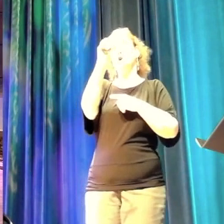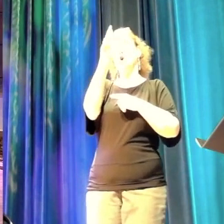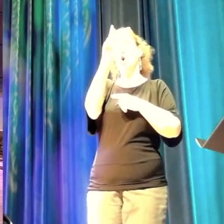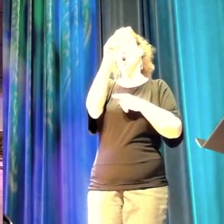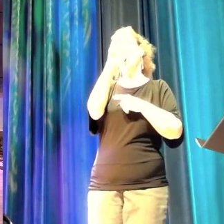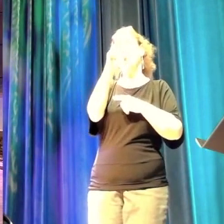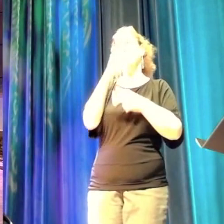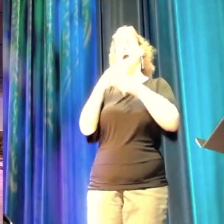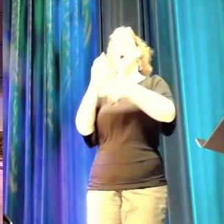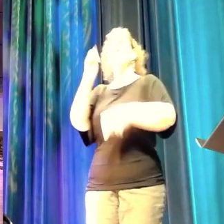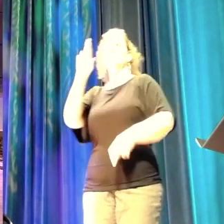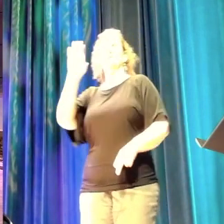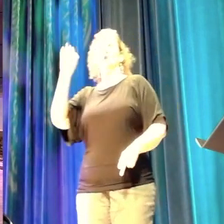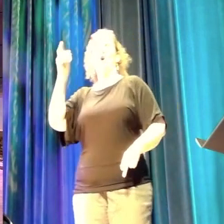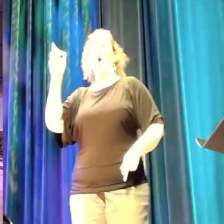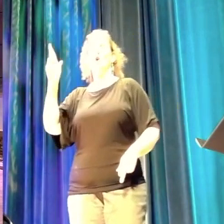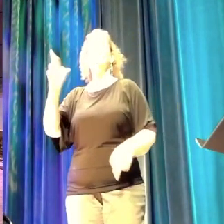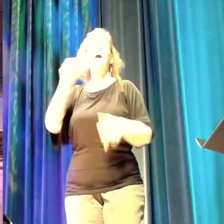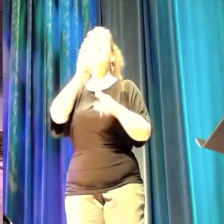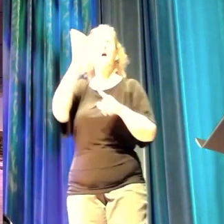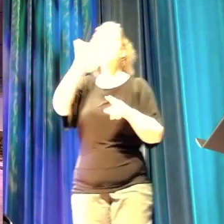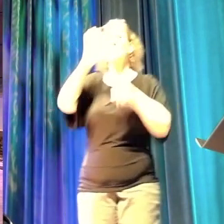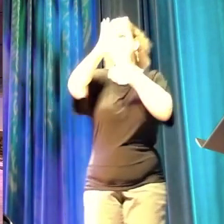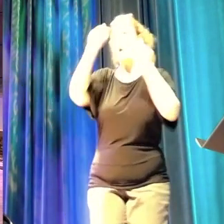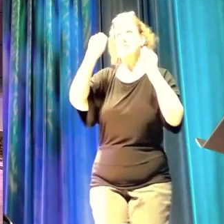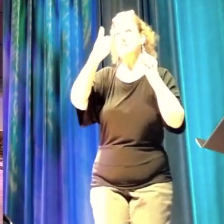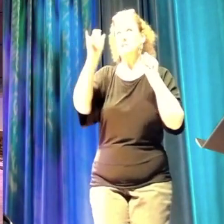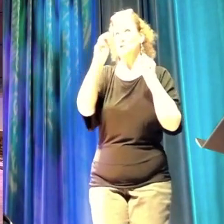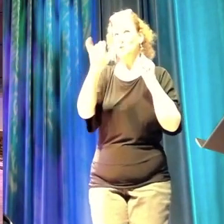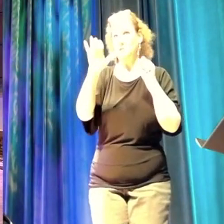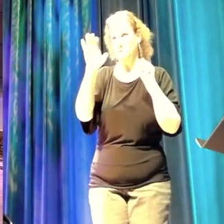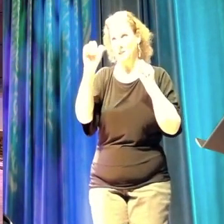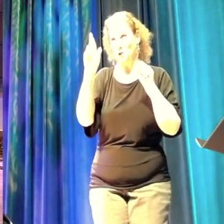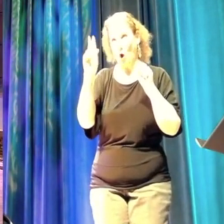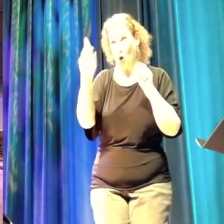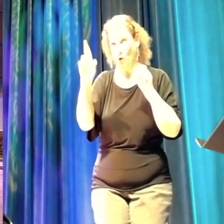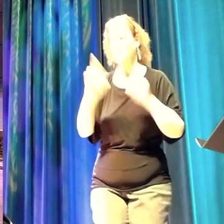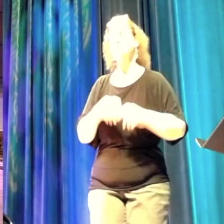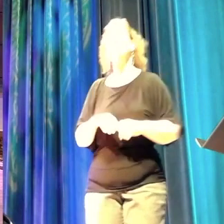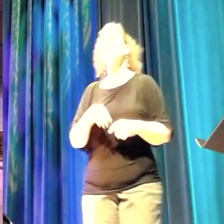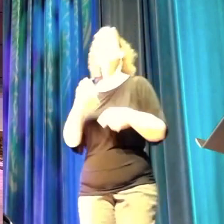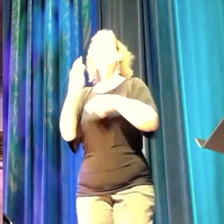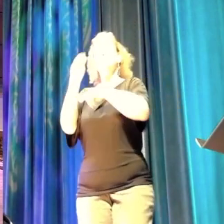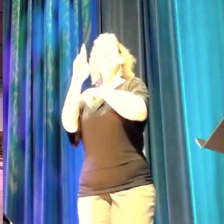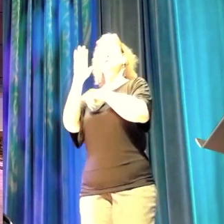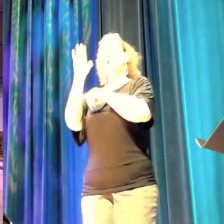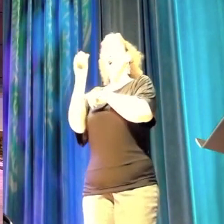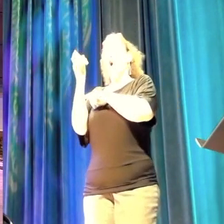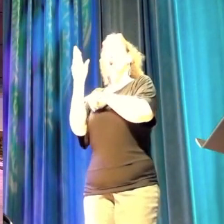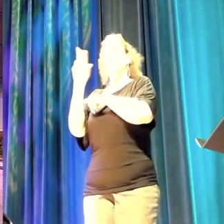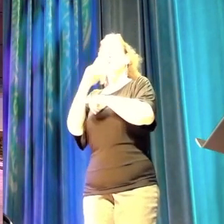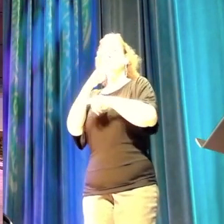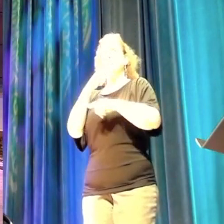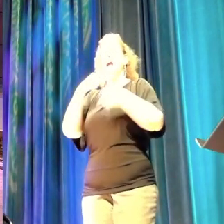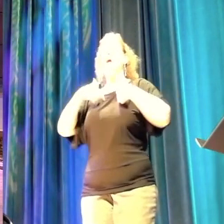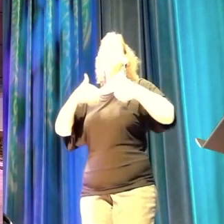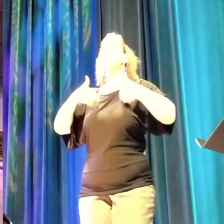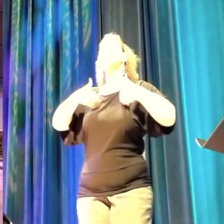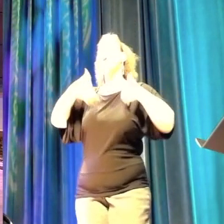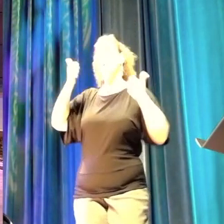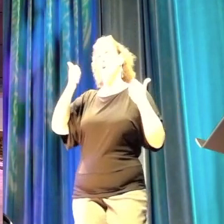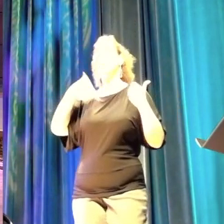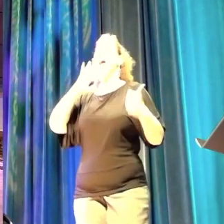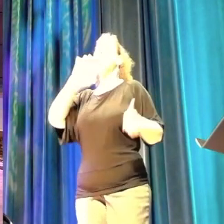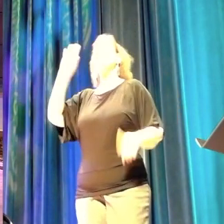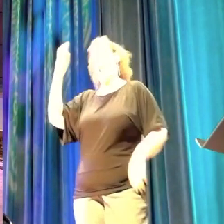Carter. He's not the previous president. Mr. Carter will tell you he's the younger Jimmy Carter. He's